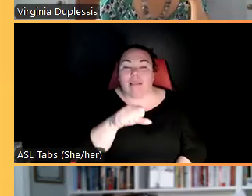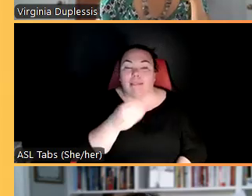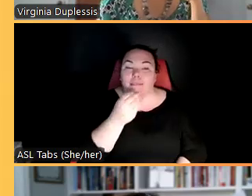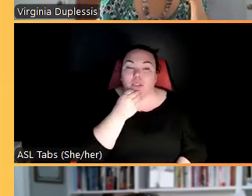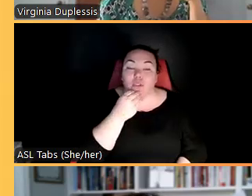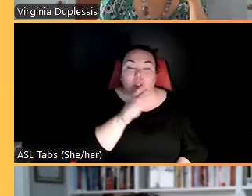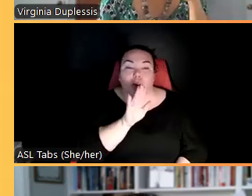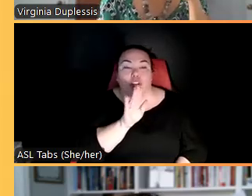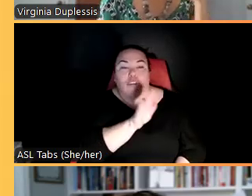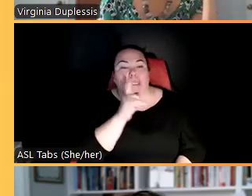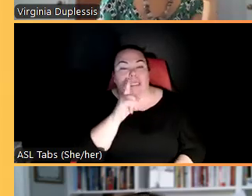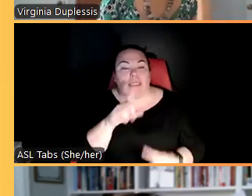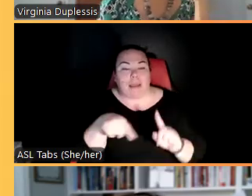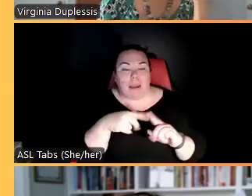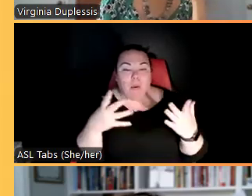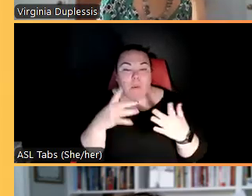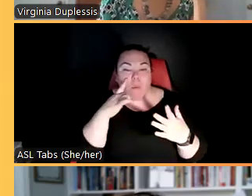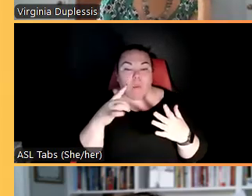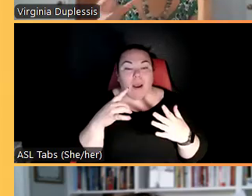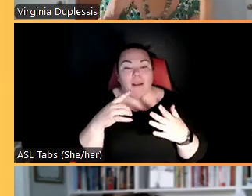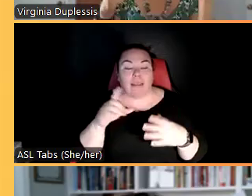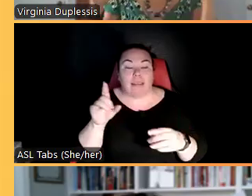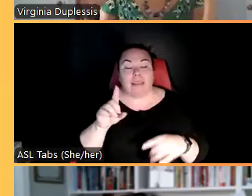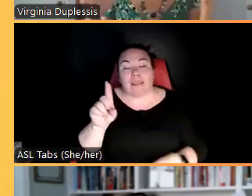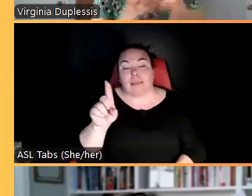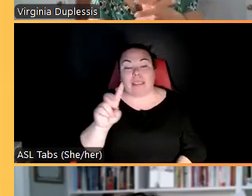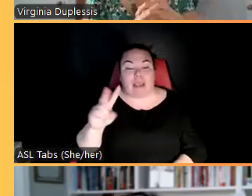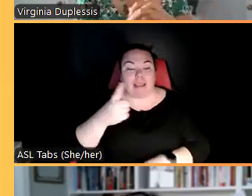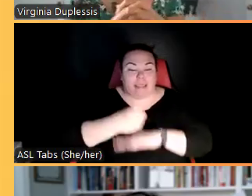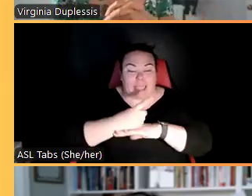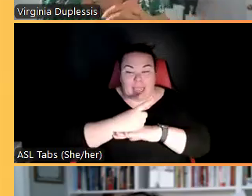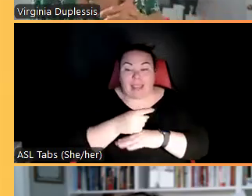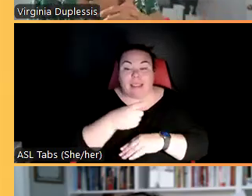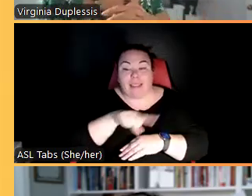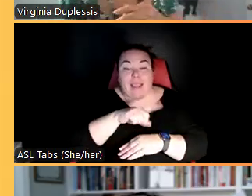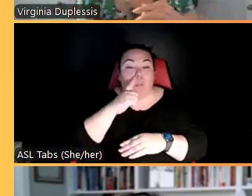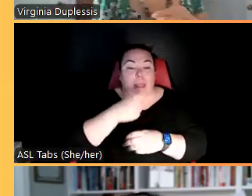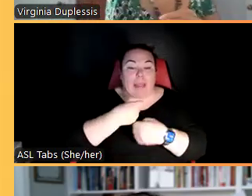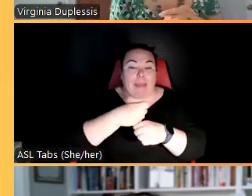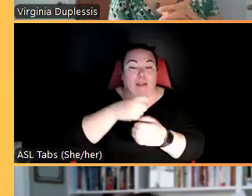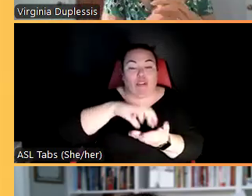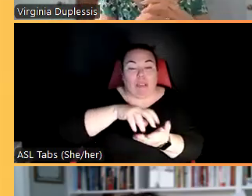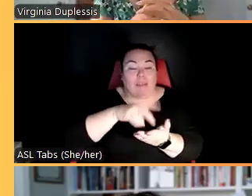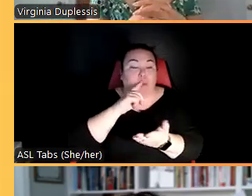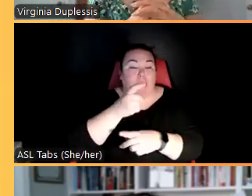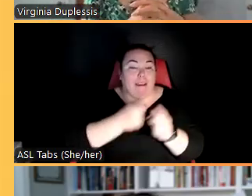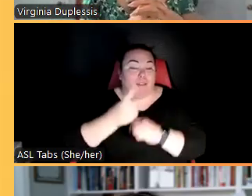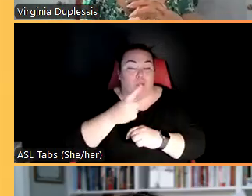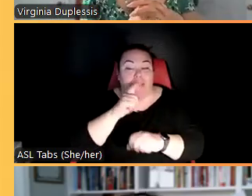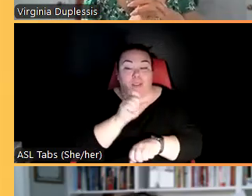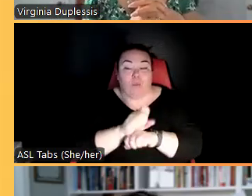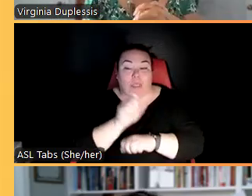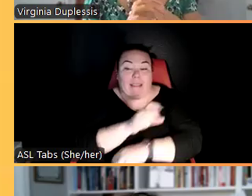Domestic Violence Day activities. And one of them is they make cookies for everyone in the hospital, and that goes a long